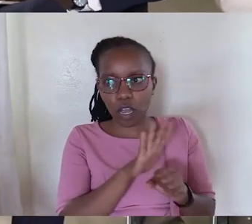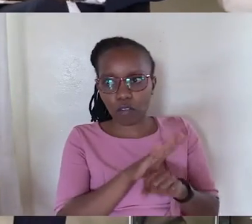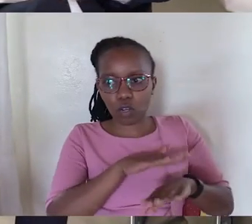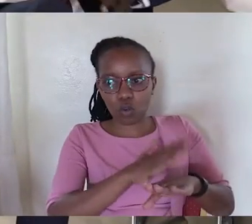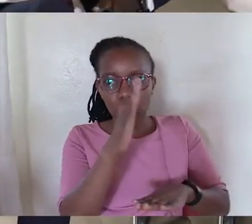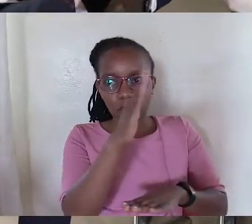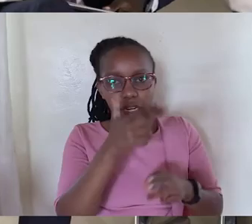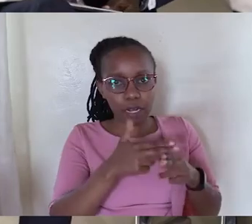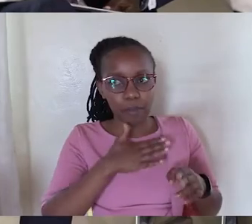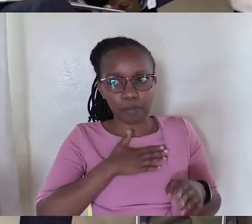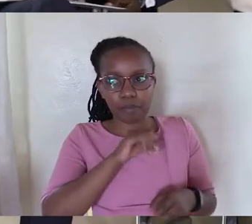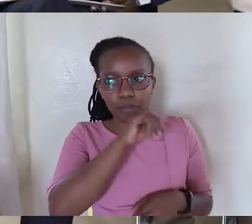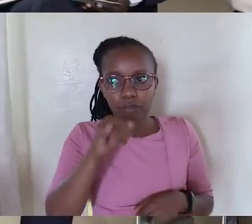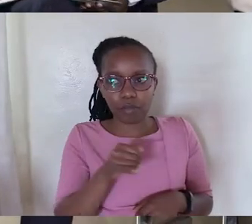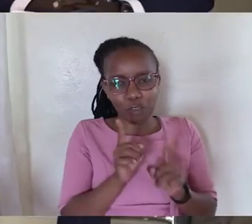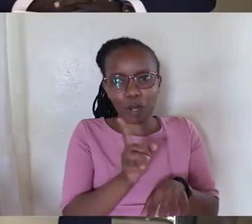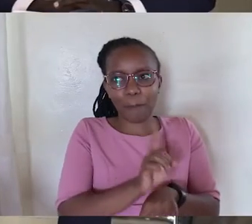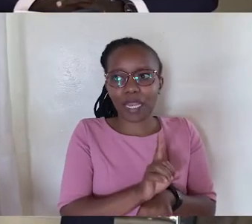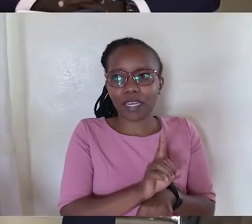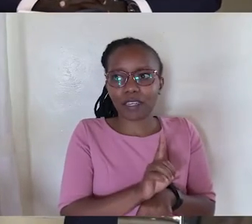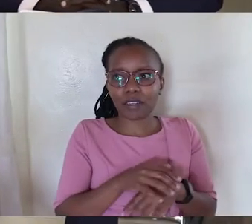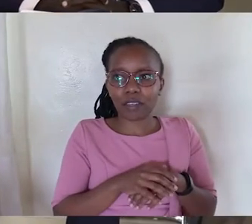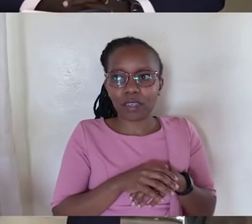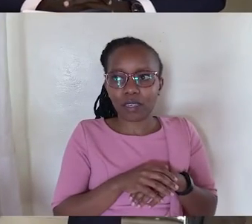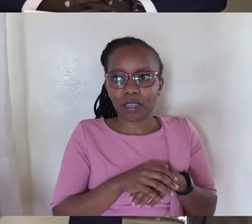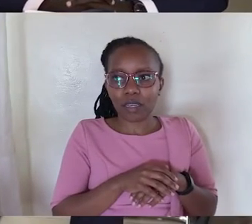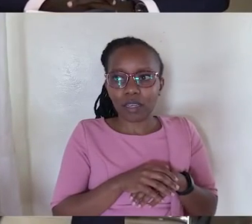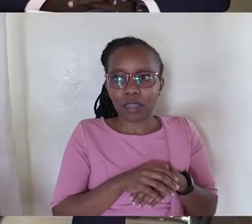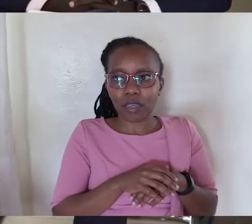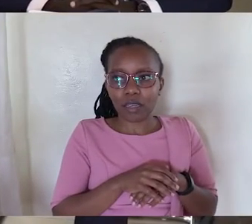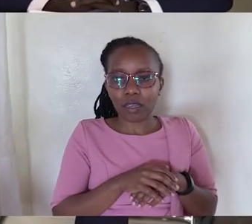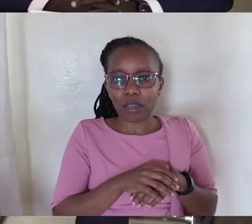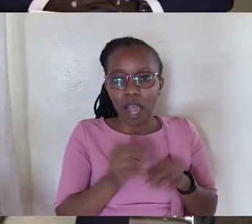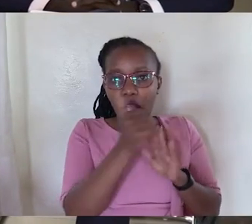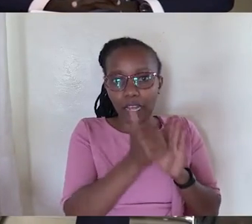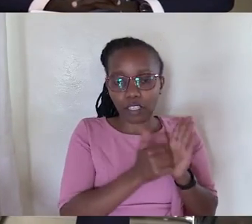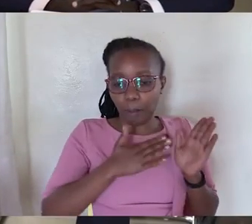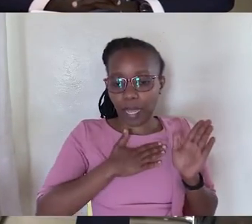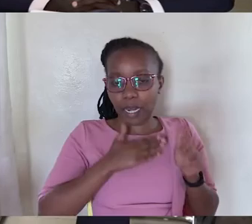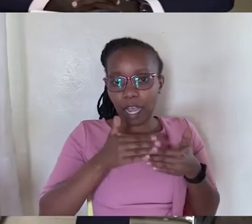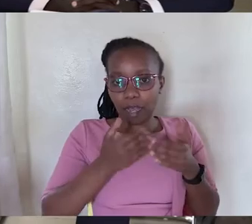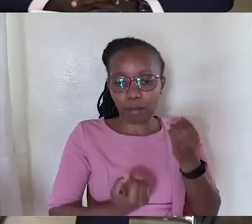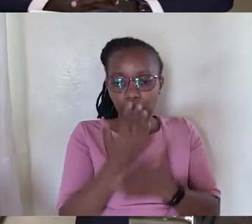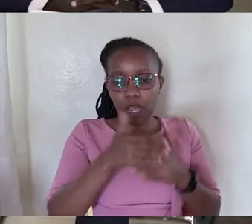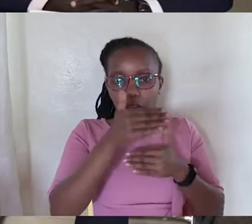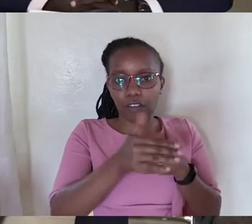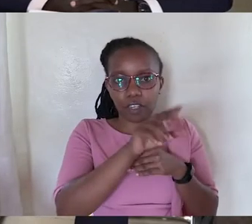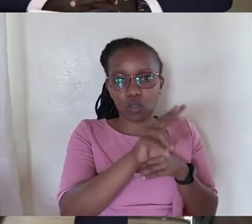afternoon, everyone. My name is Jackie, as you have heard. Grace Agenda was formed as a response to the post-election violence of